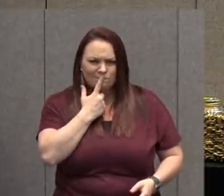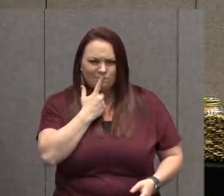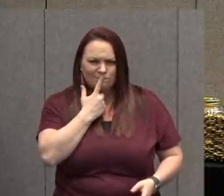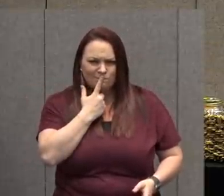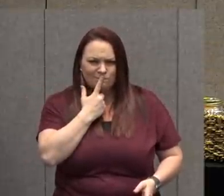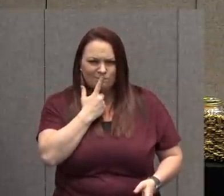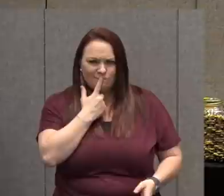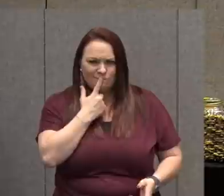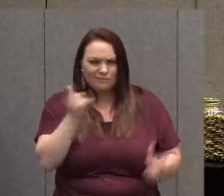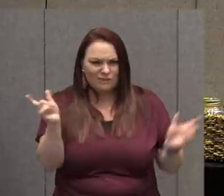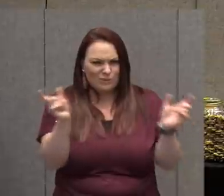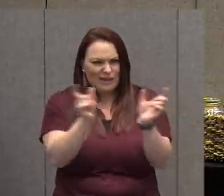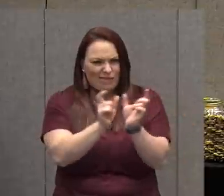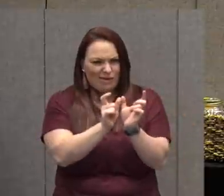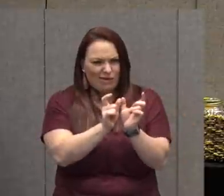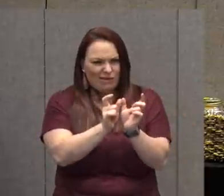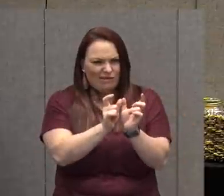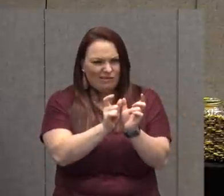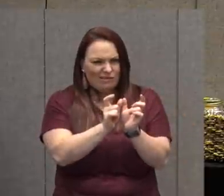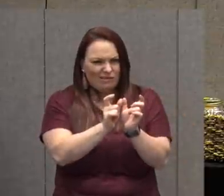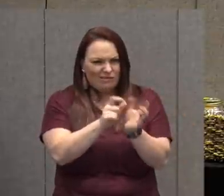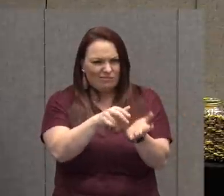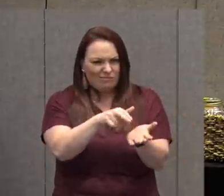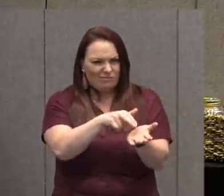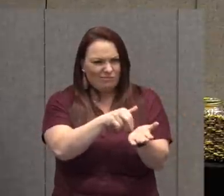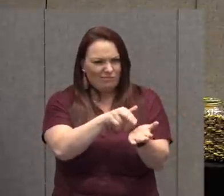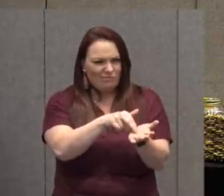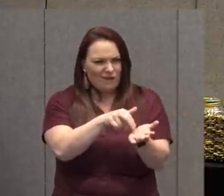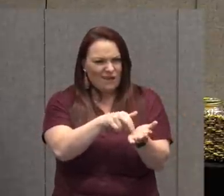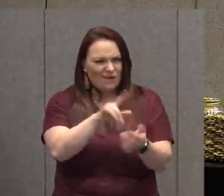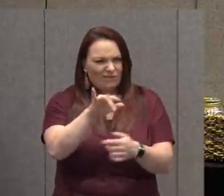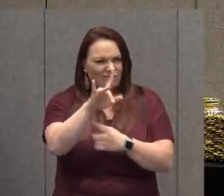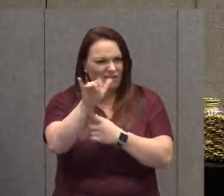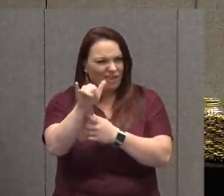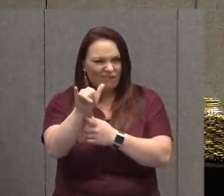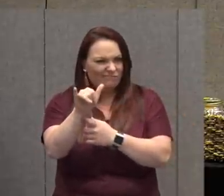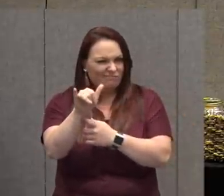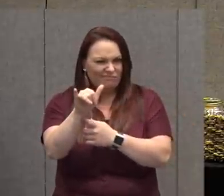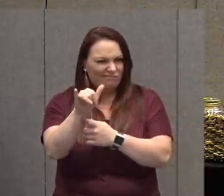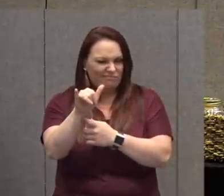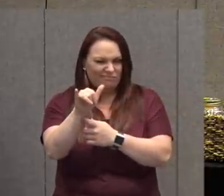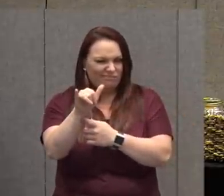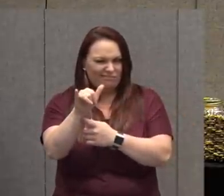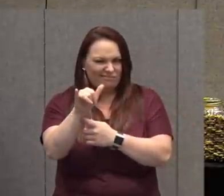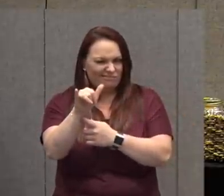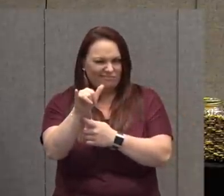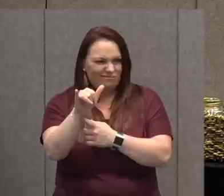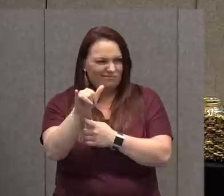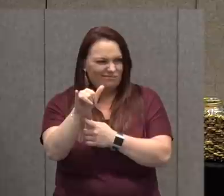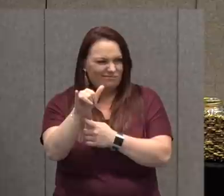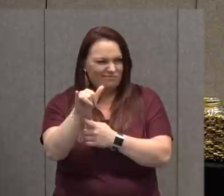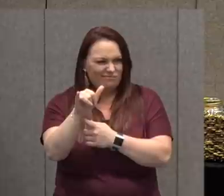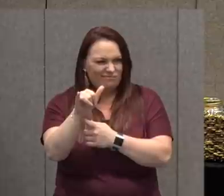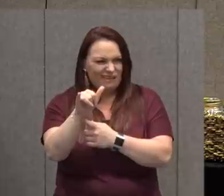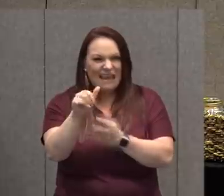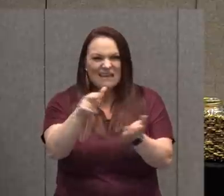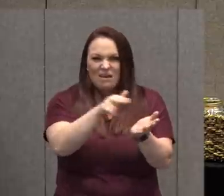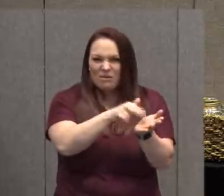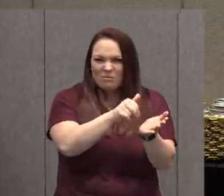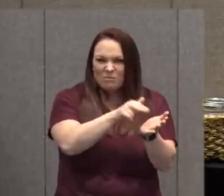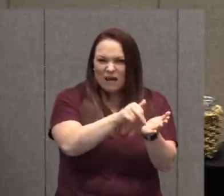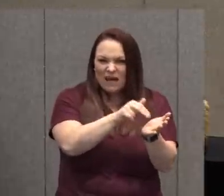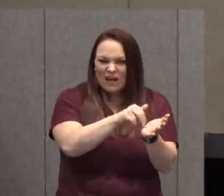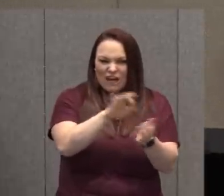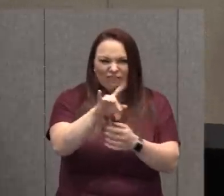So we put them together and we get butterfly. Now, is butterfly